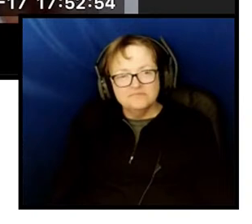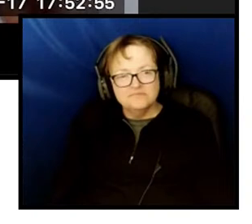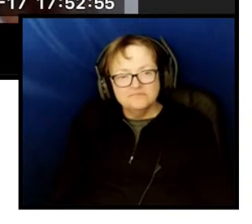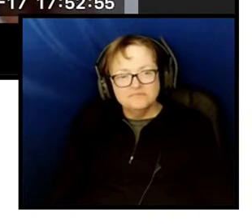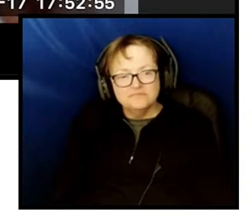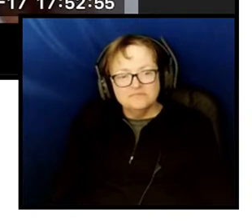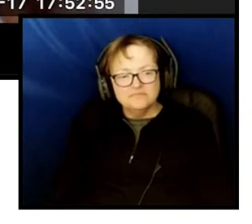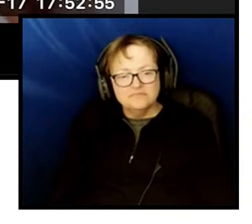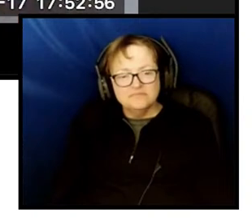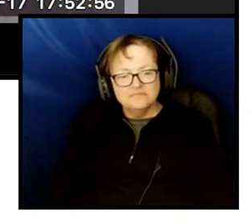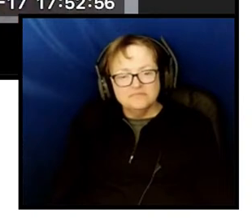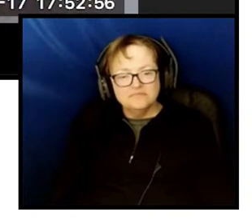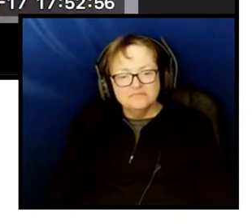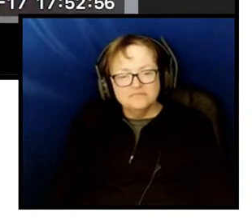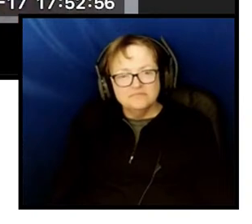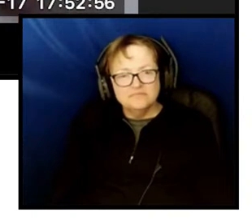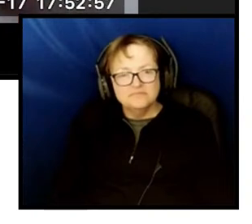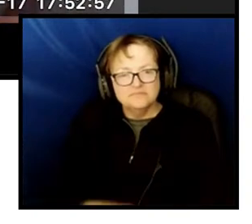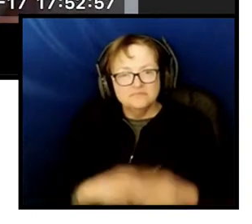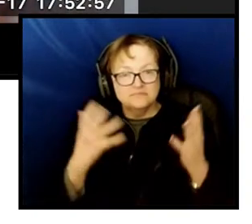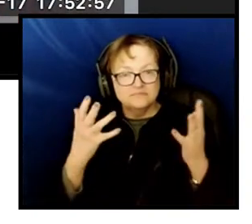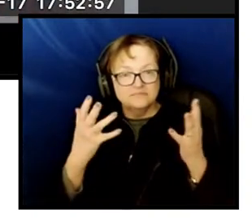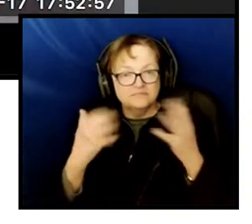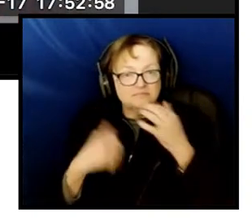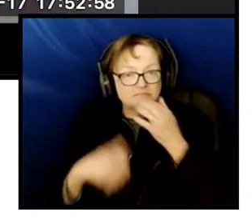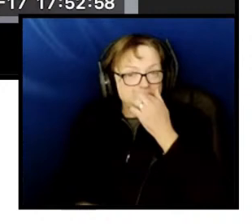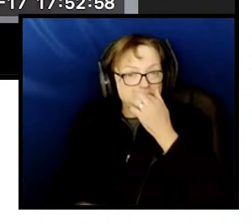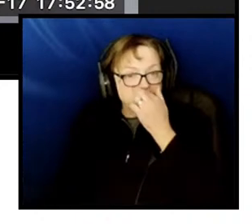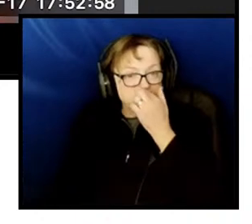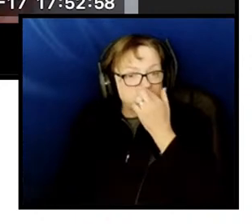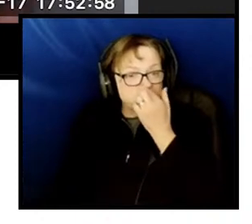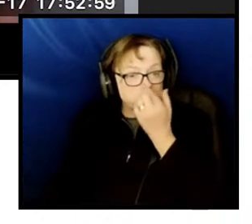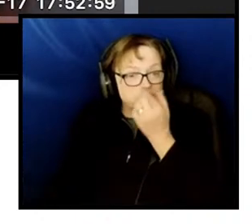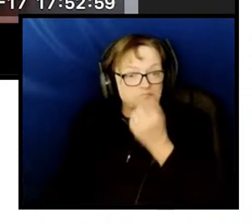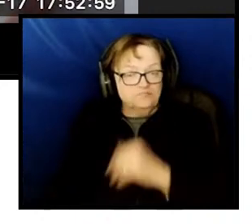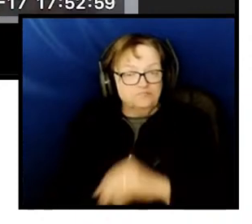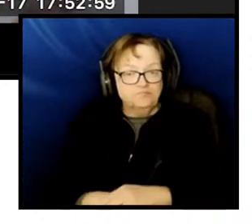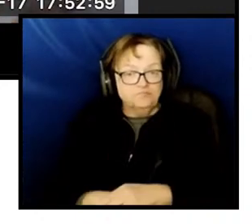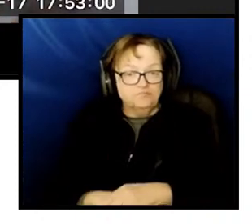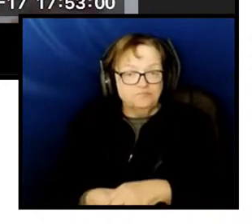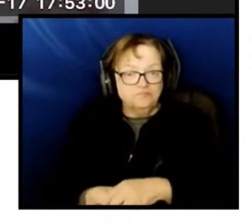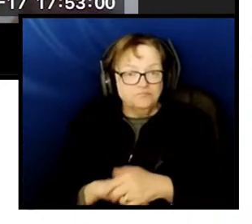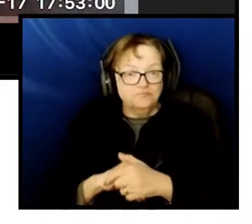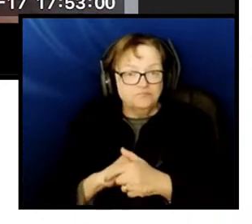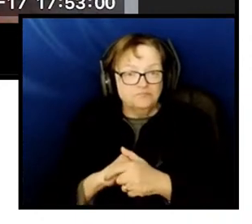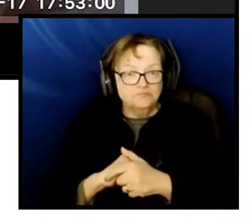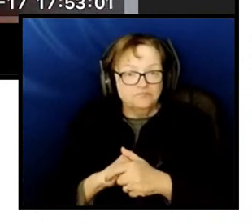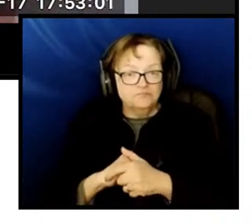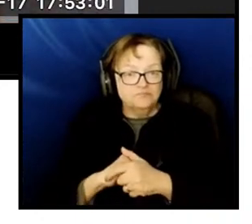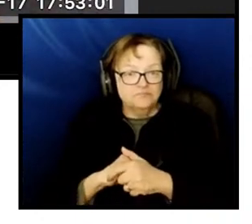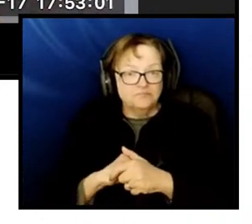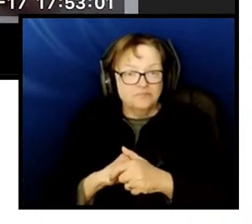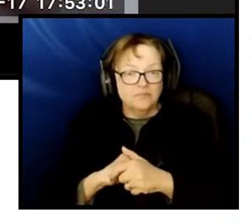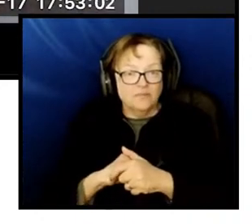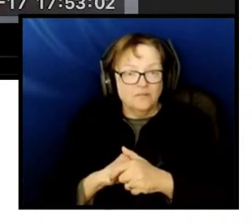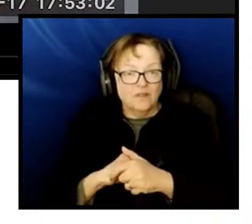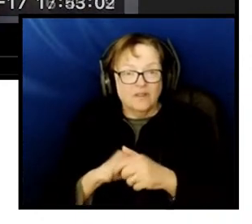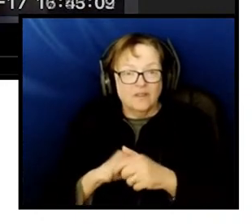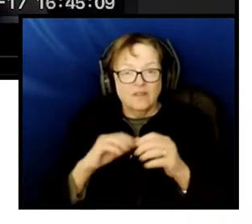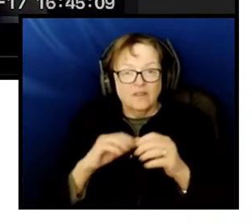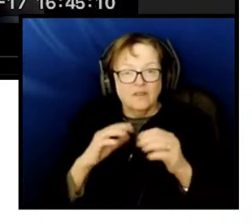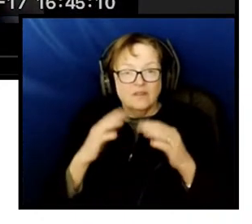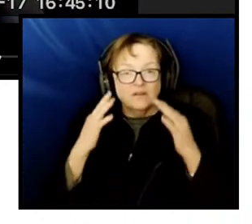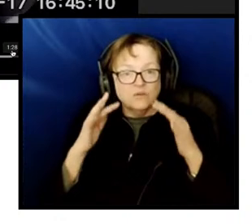and muse work, connecting to your intuition, strengthening your divinatory